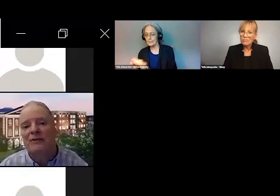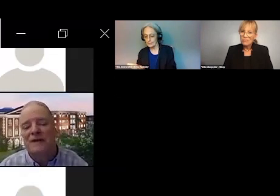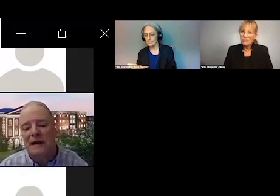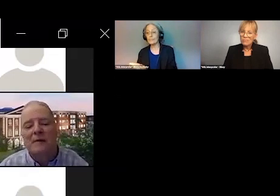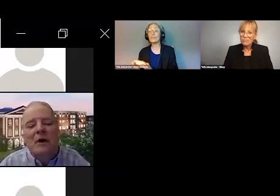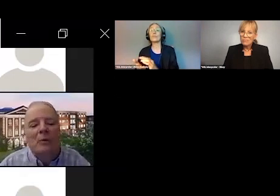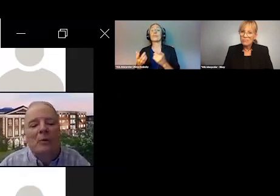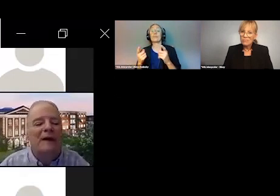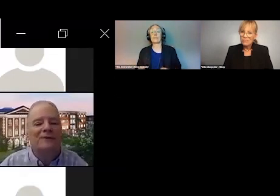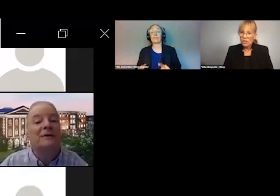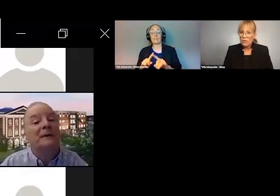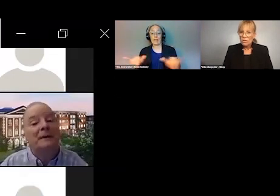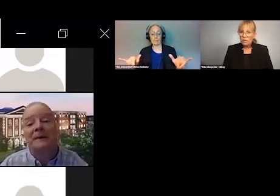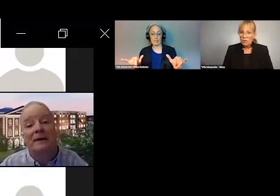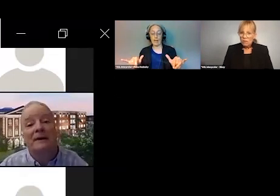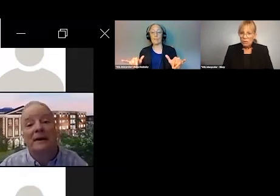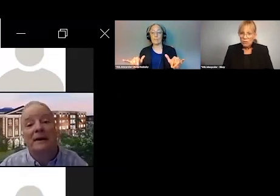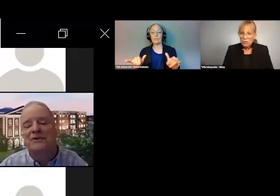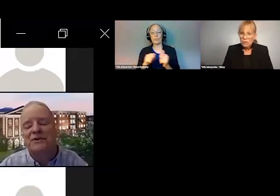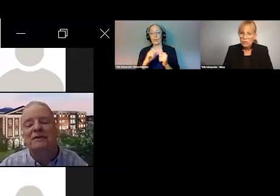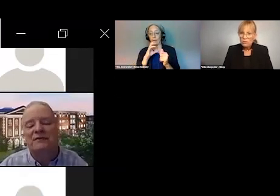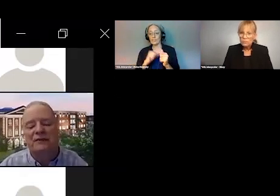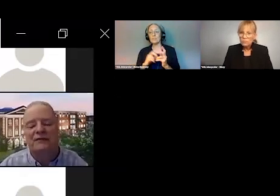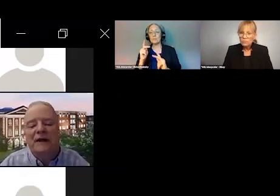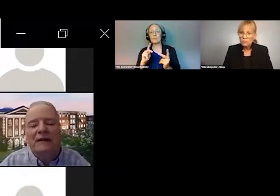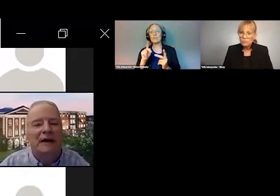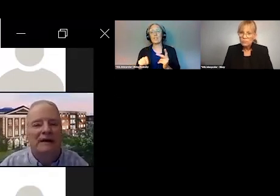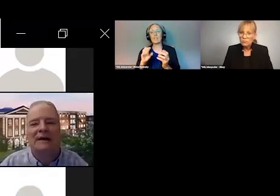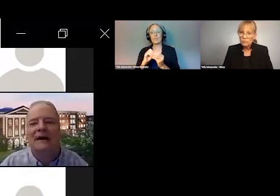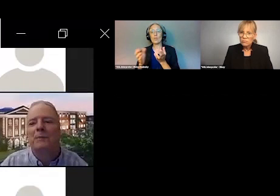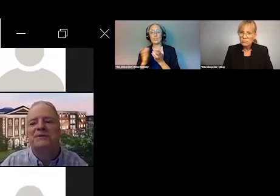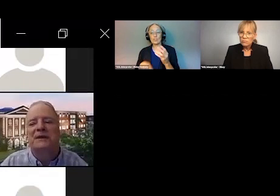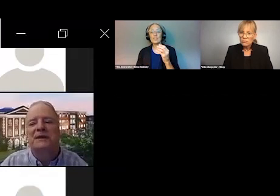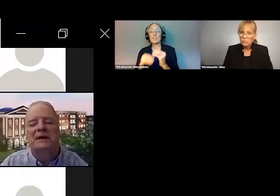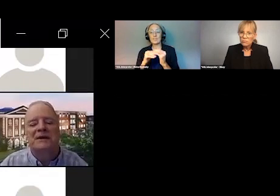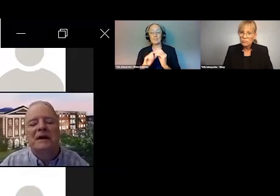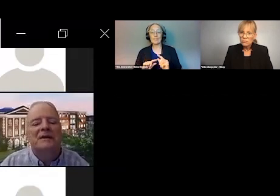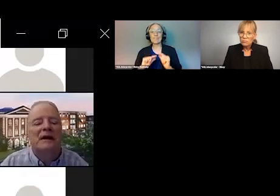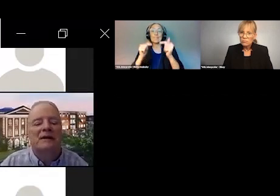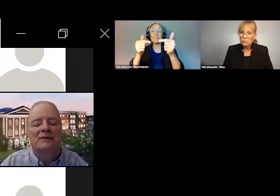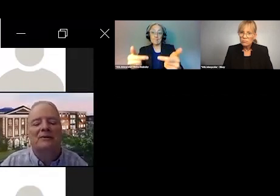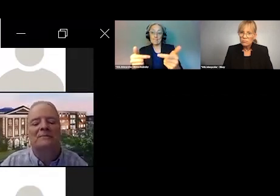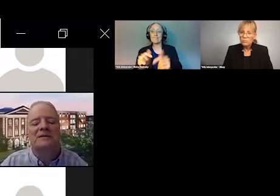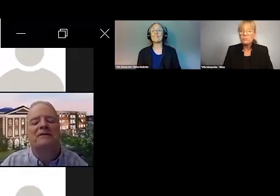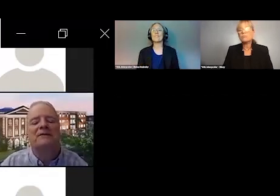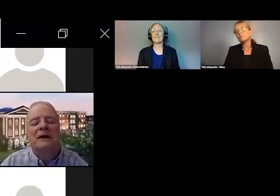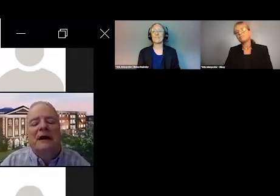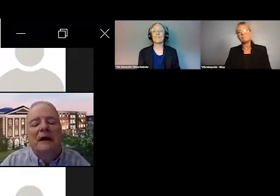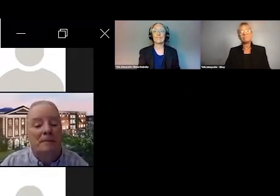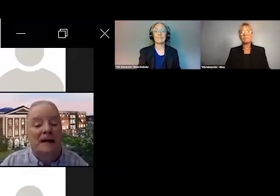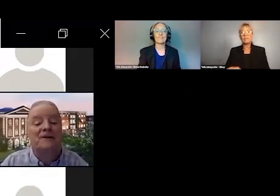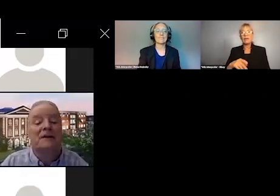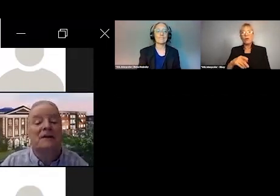loss of ability over time, with aging, people are going to need more services. They're going to need help with some things that they could